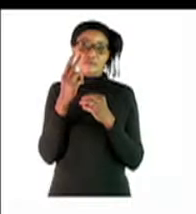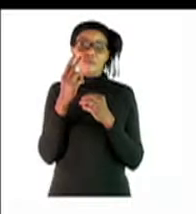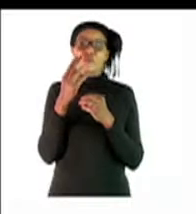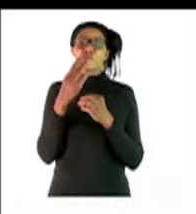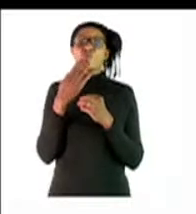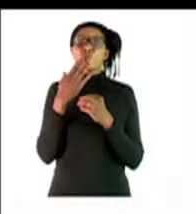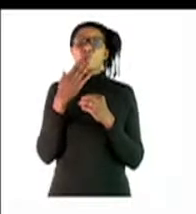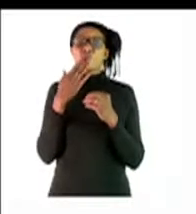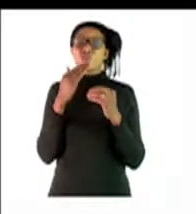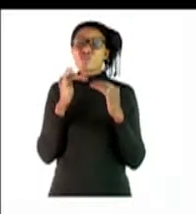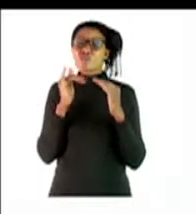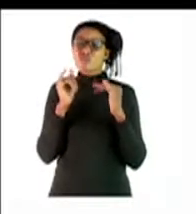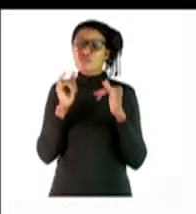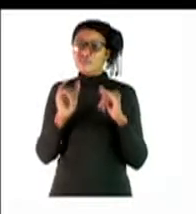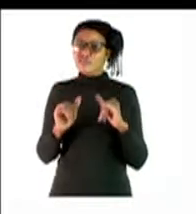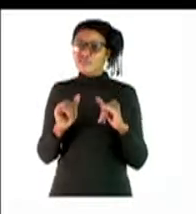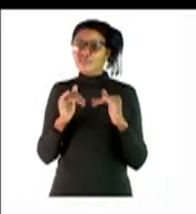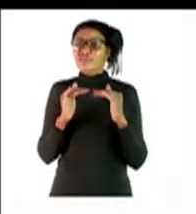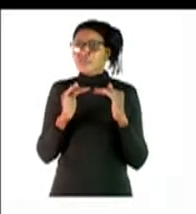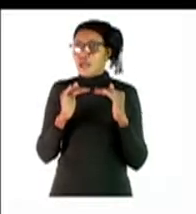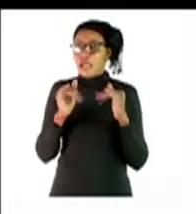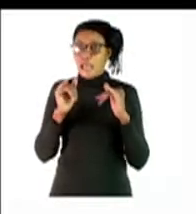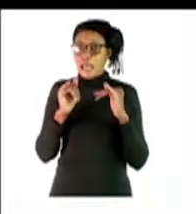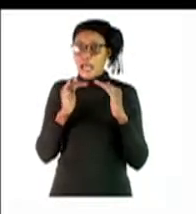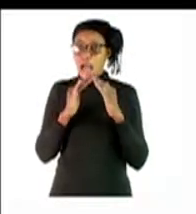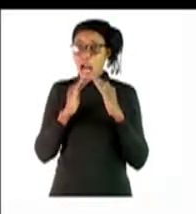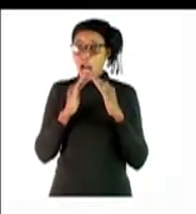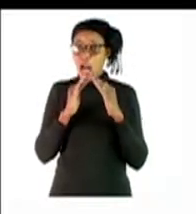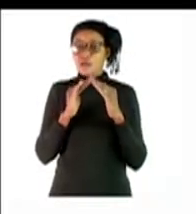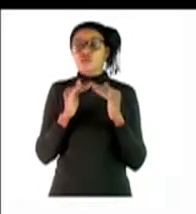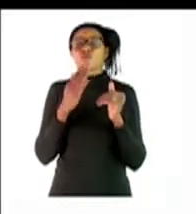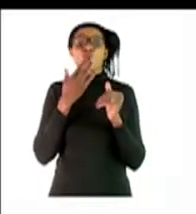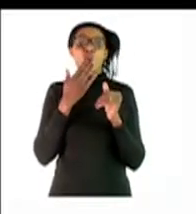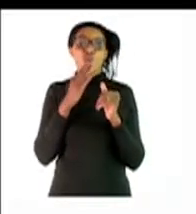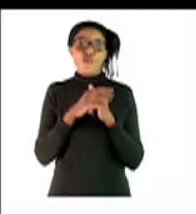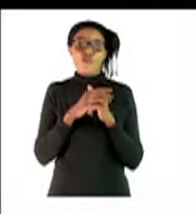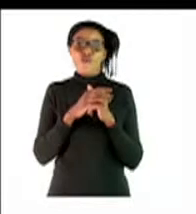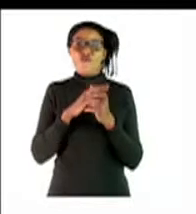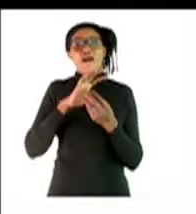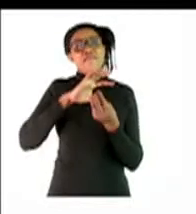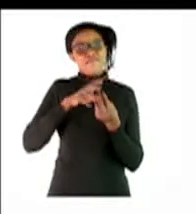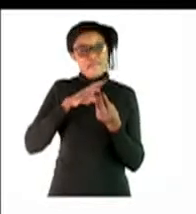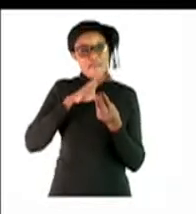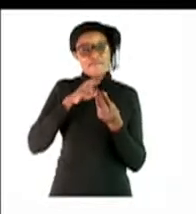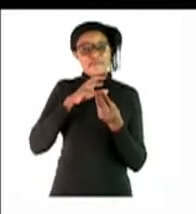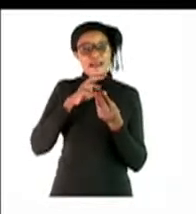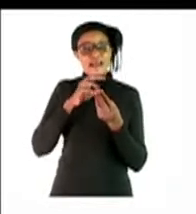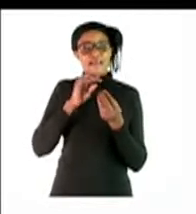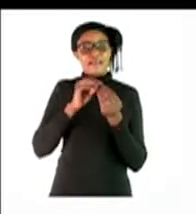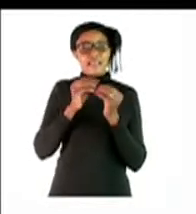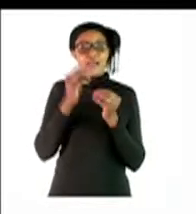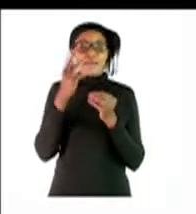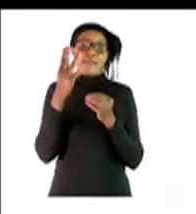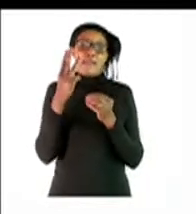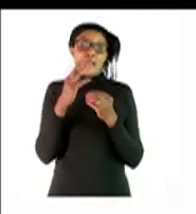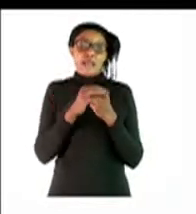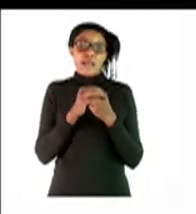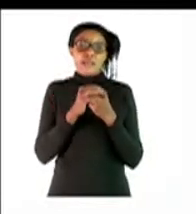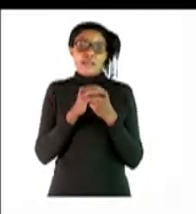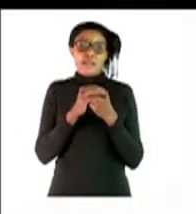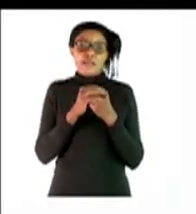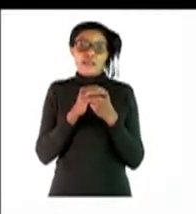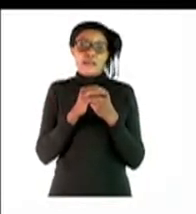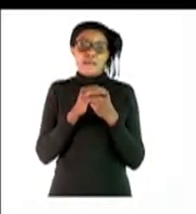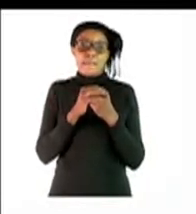in the house? The family. Question 3. How